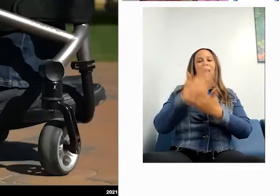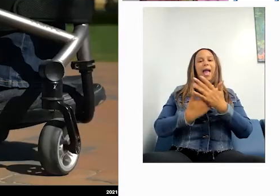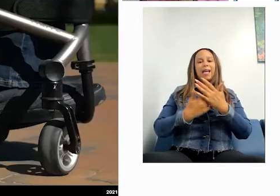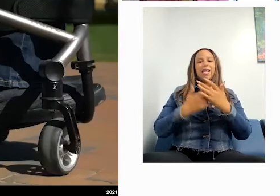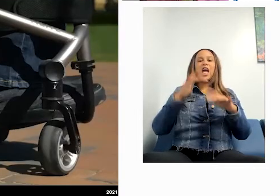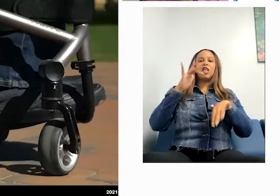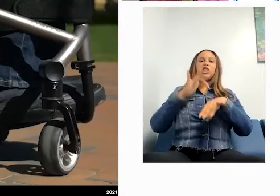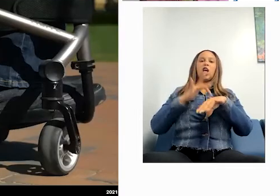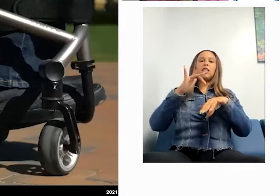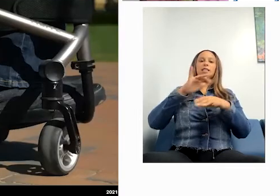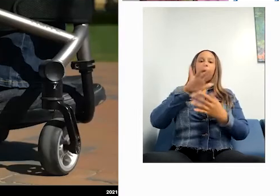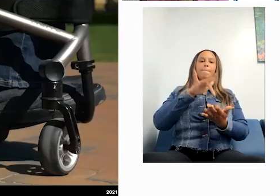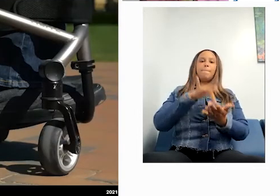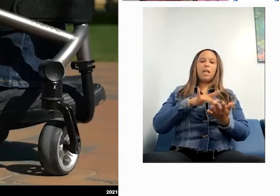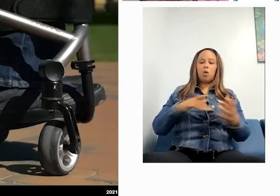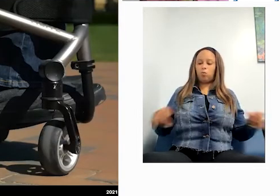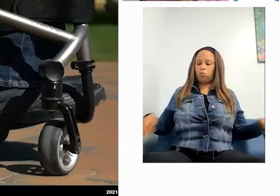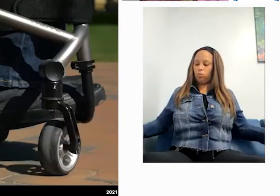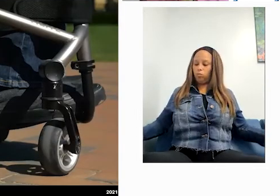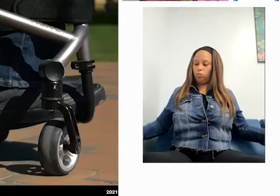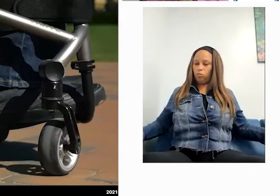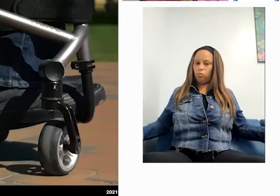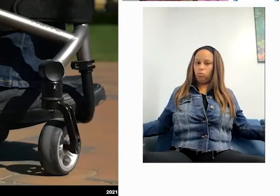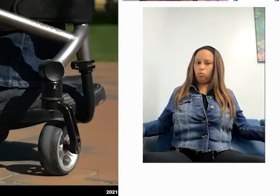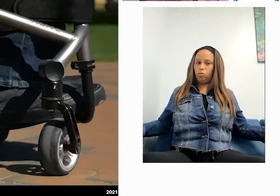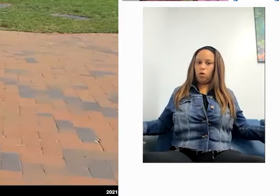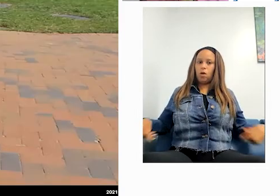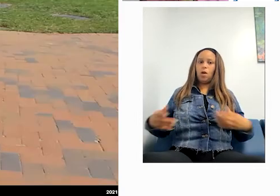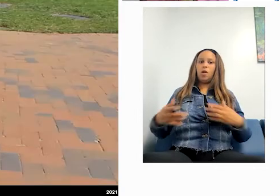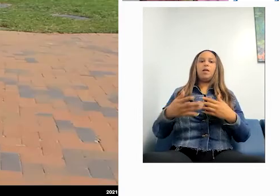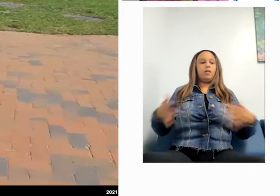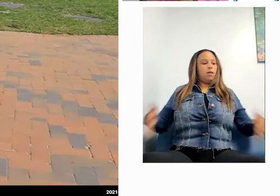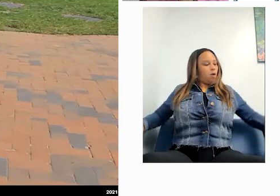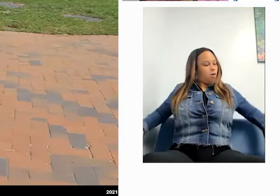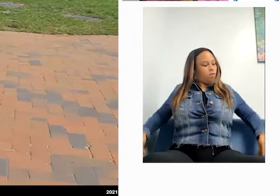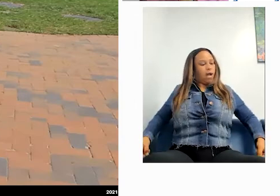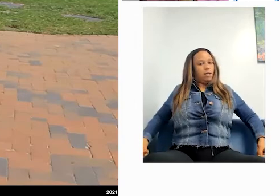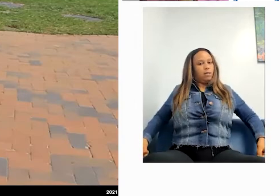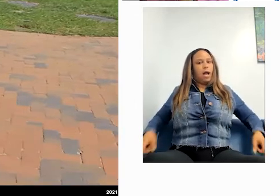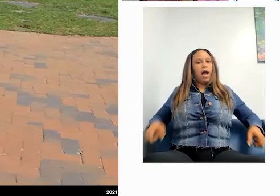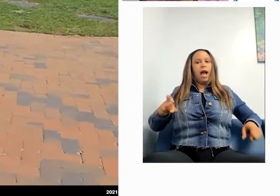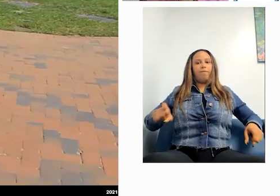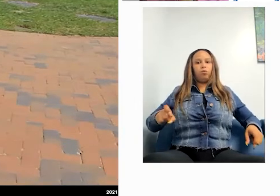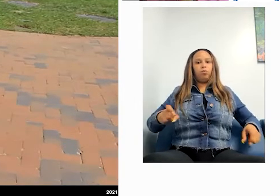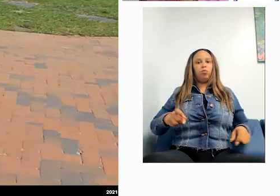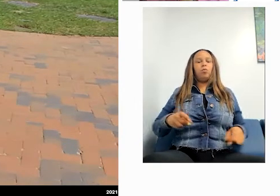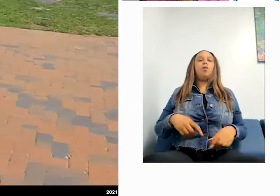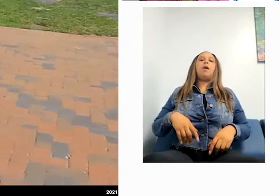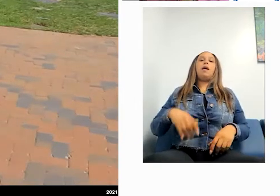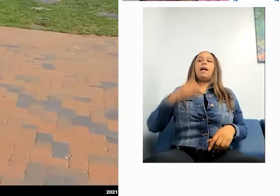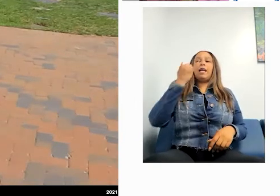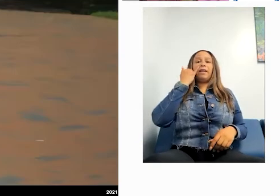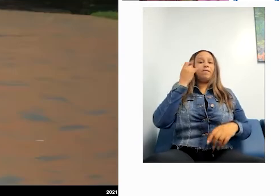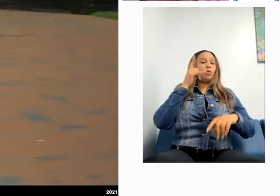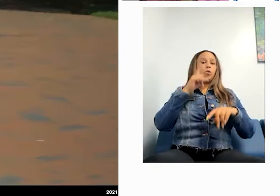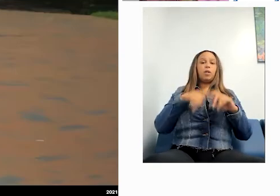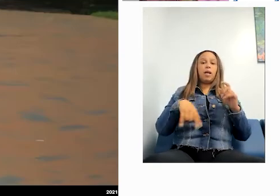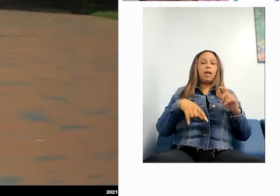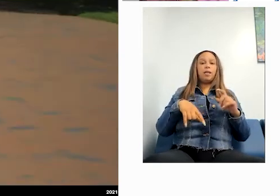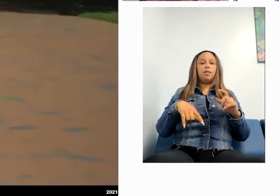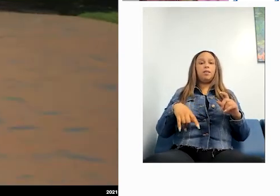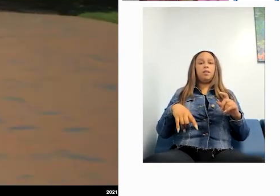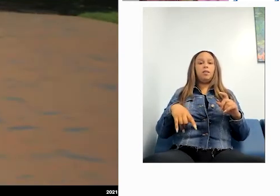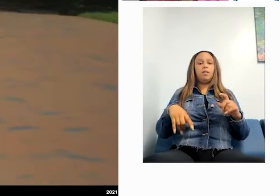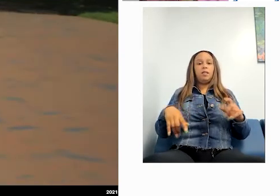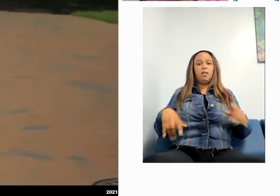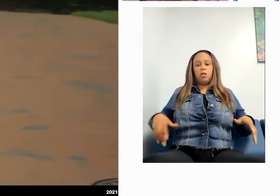finger, or even your palms when you dangle your arms at your sides. Secondly, you will not be able to reach the handrooms well if you're